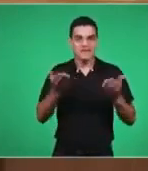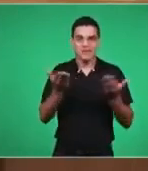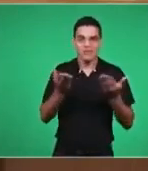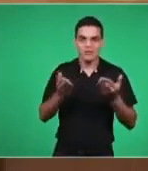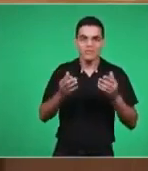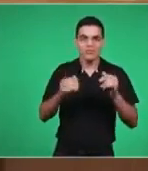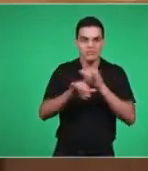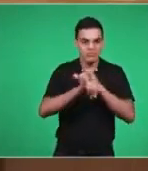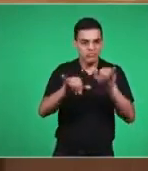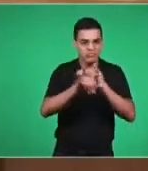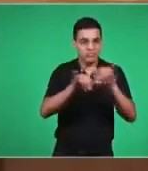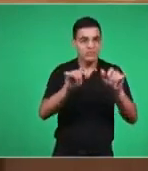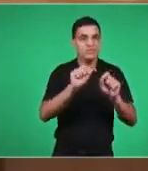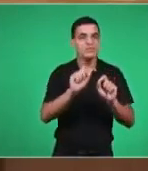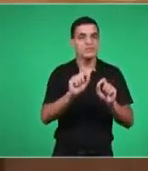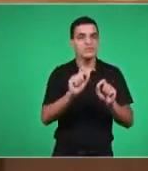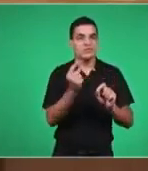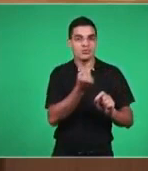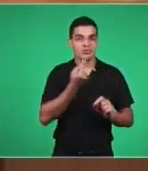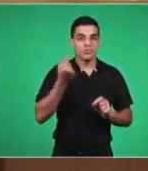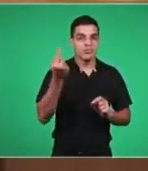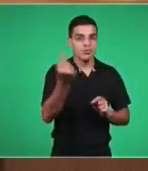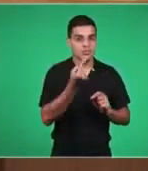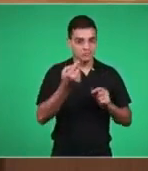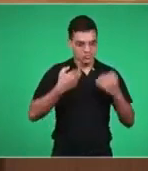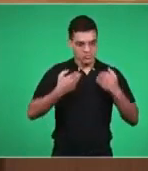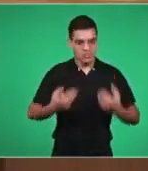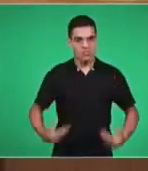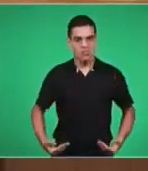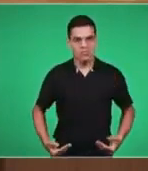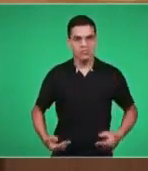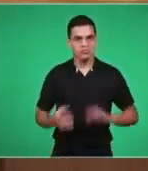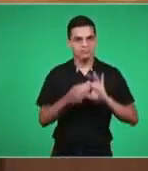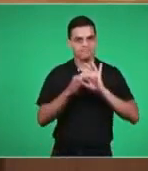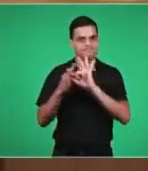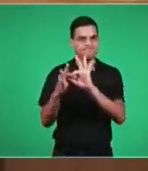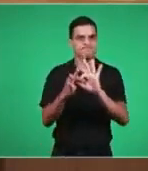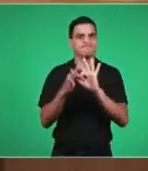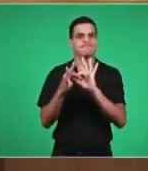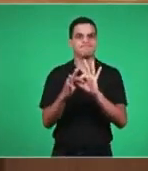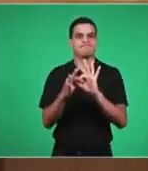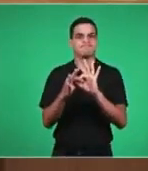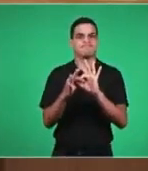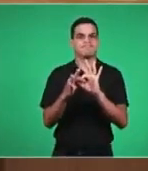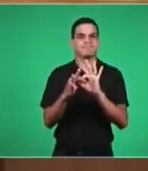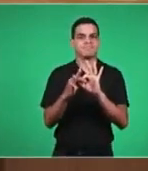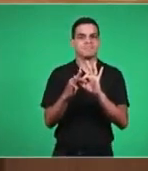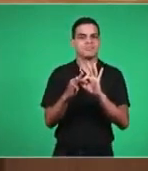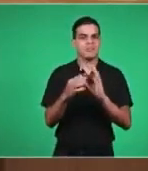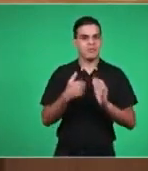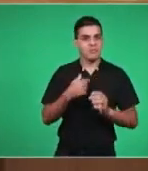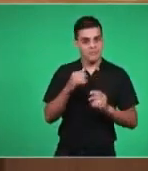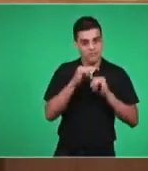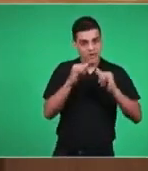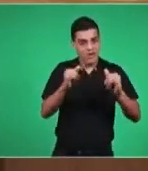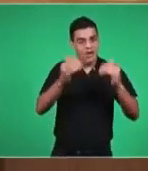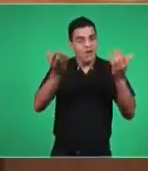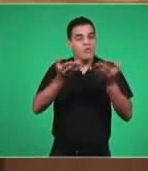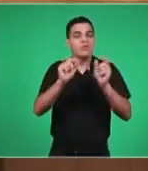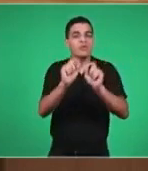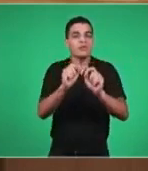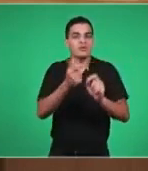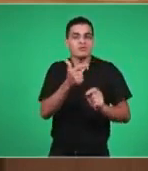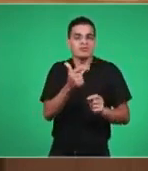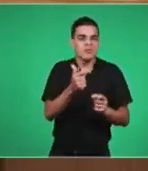But I'm just saying that we are one body, and I want to end it here saying that